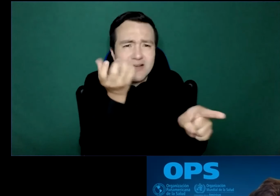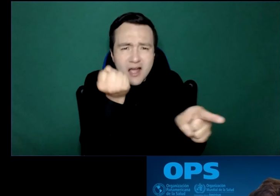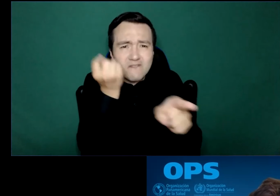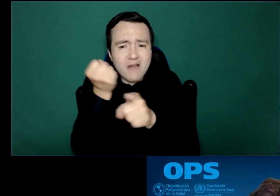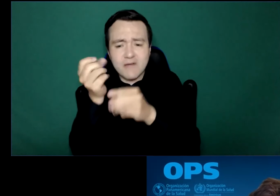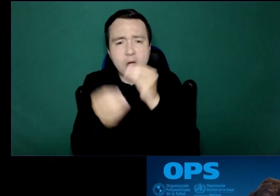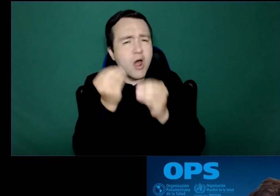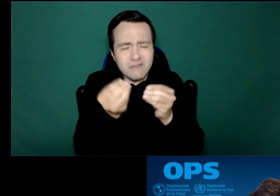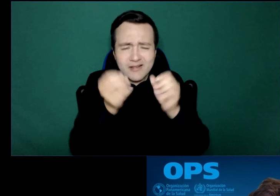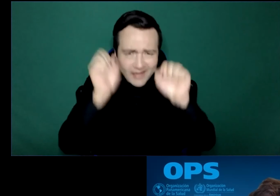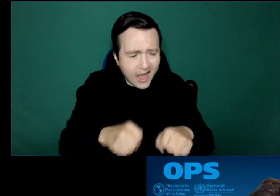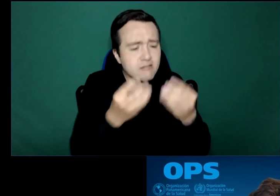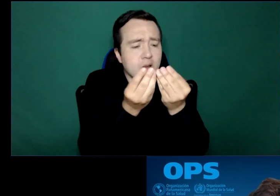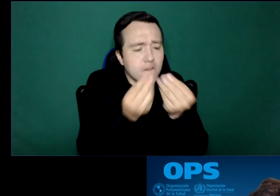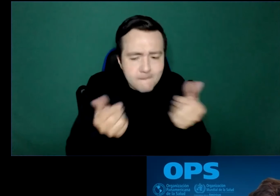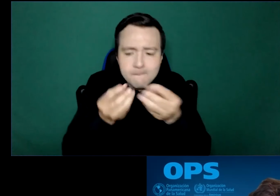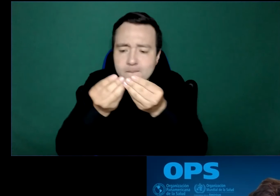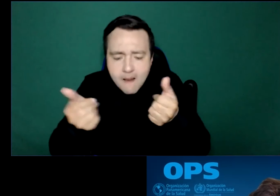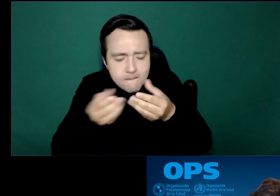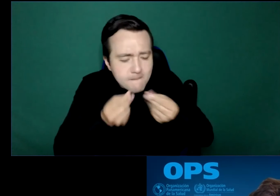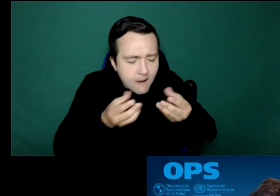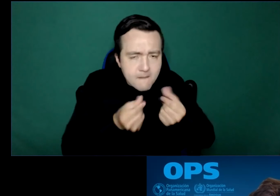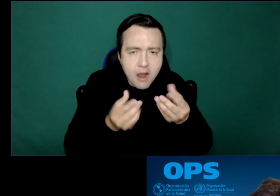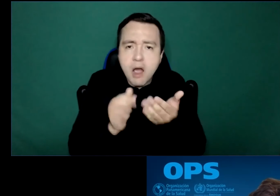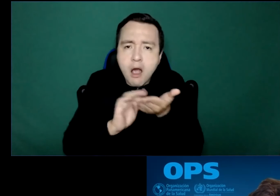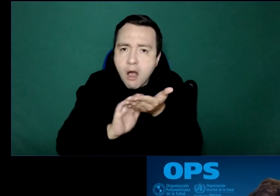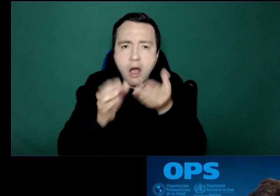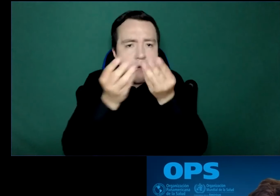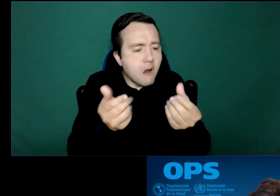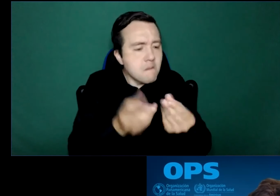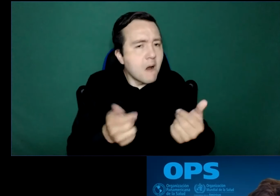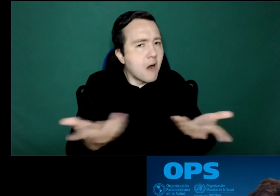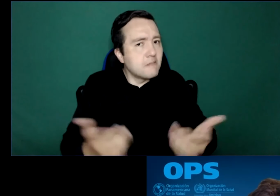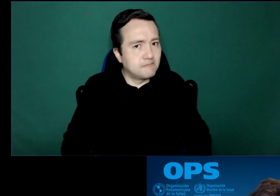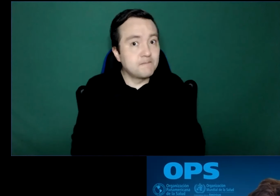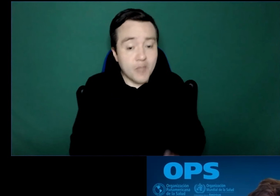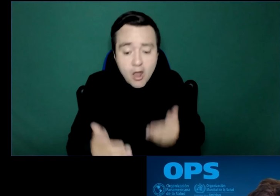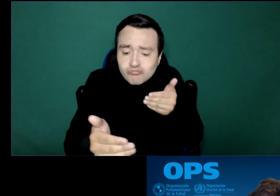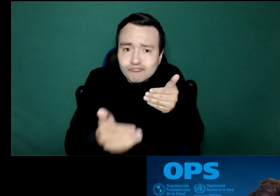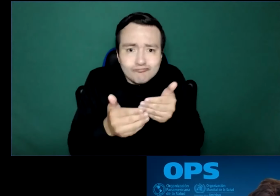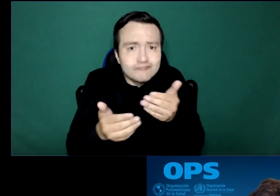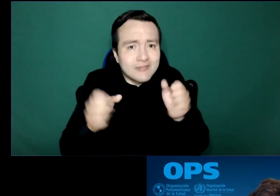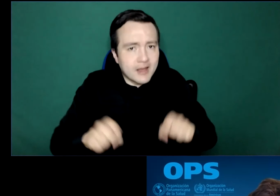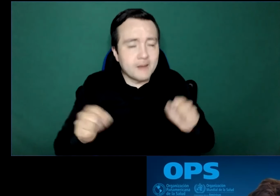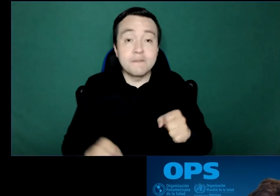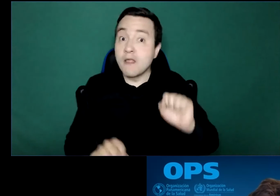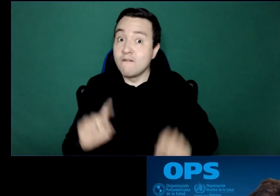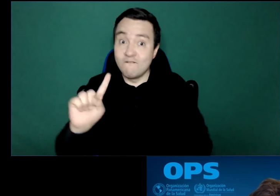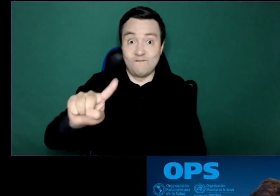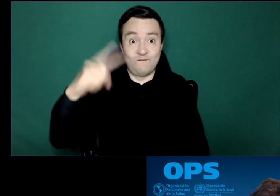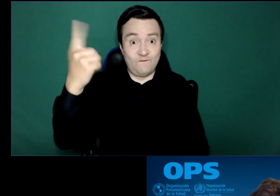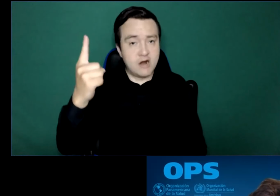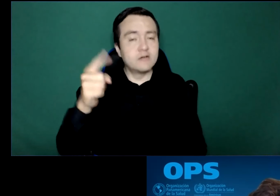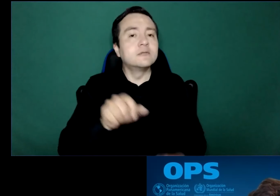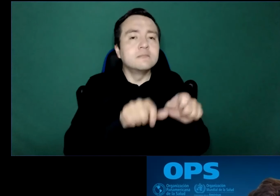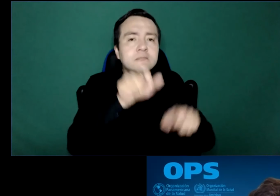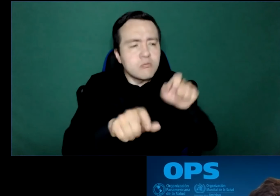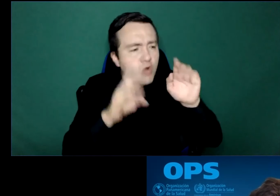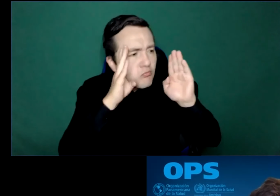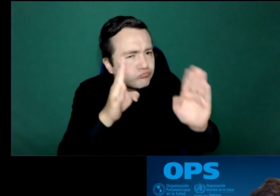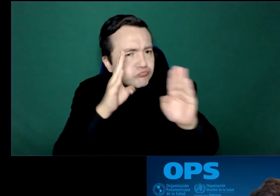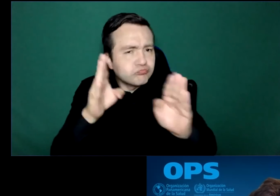think. In this case, at the first level of care. Primary health care has been